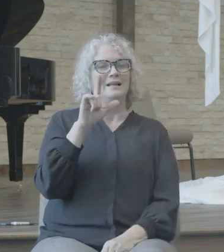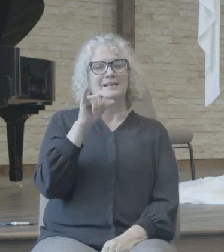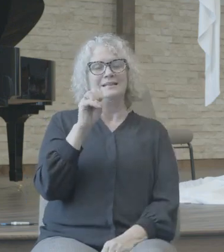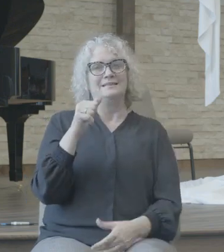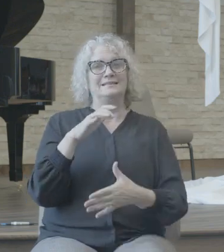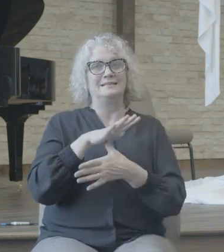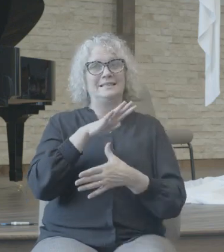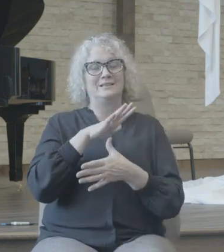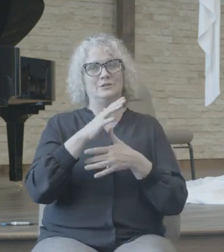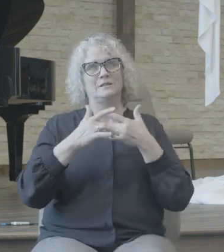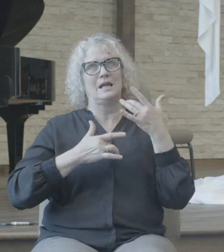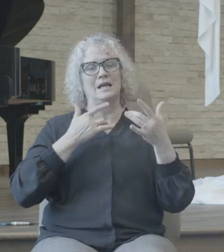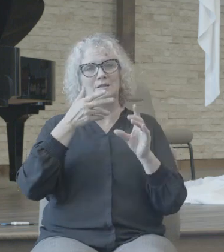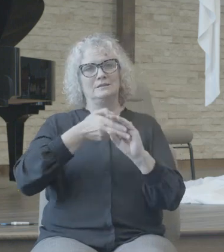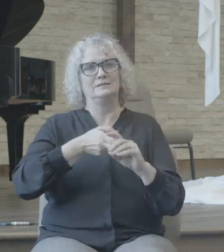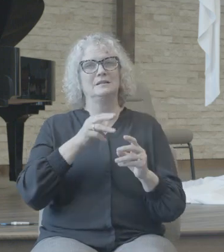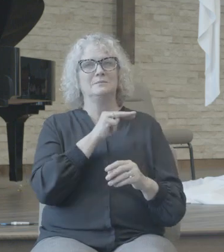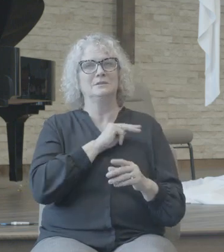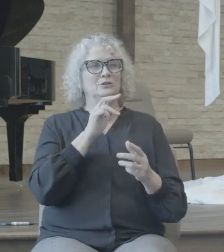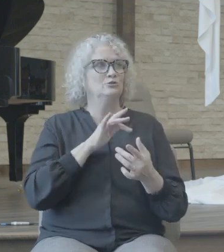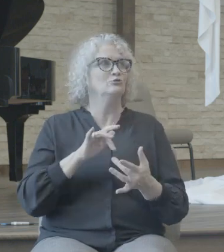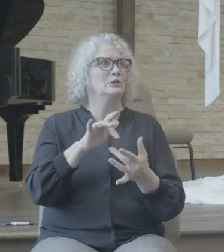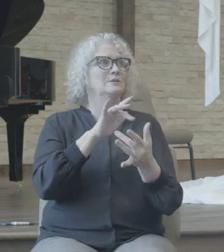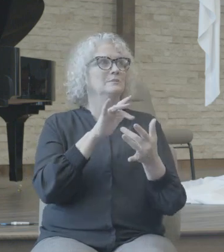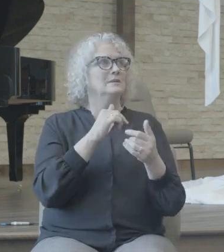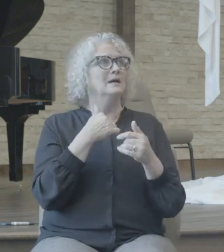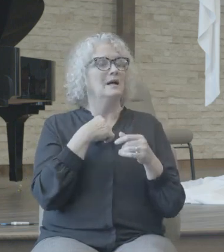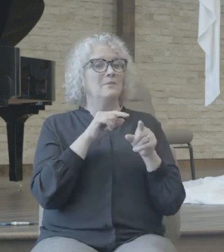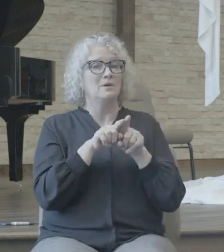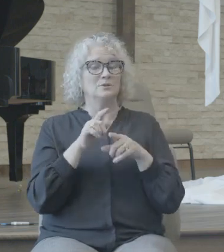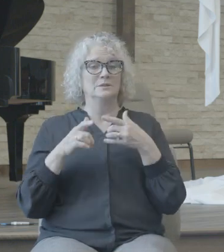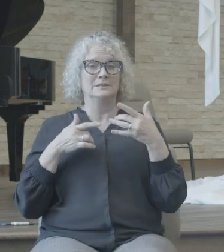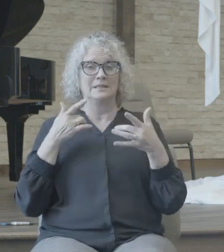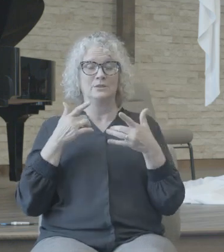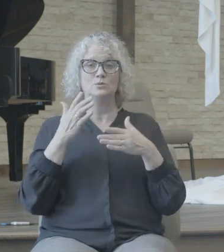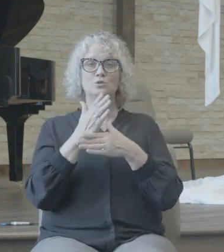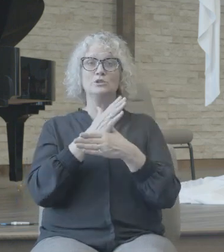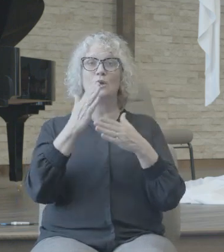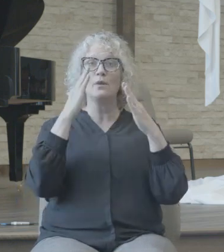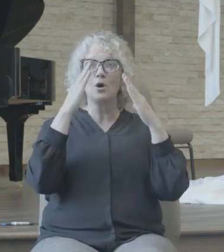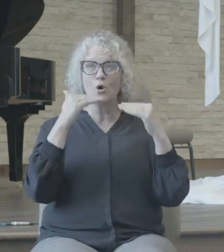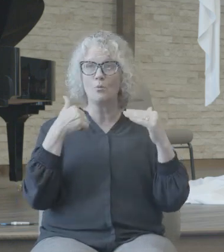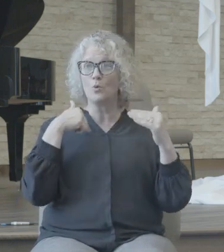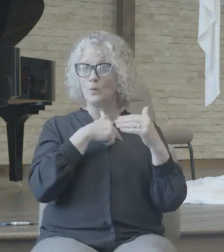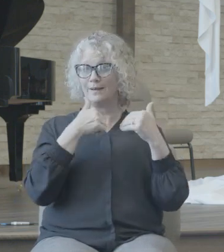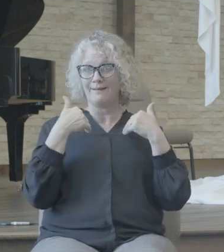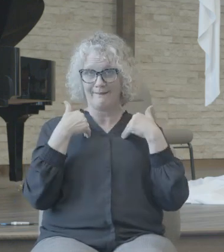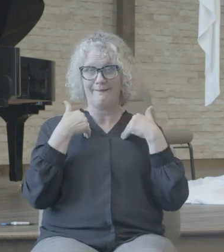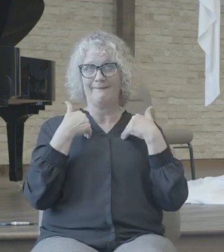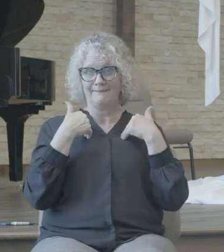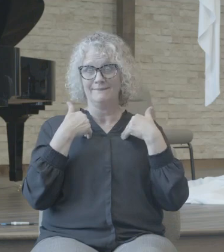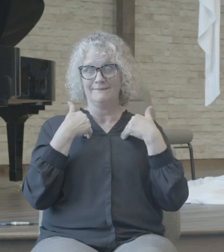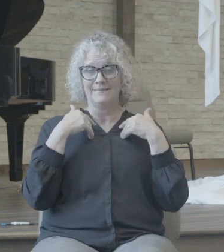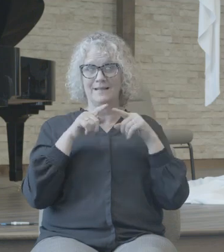on this mission trip. I'm most excited about getting to share the hope that we have alongside fellow believers,